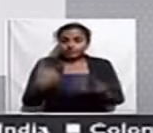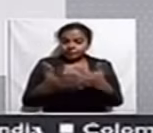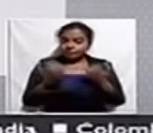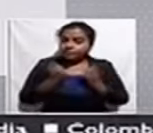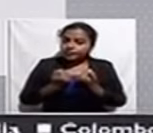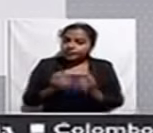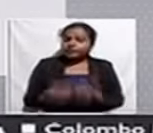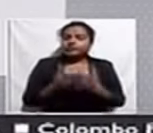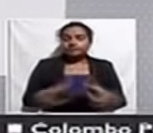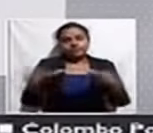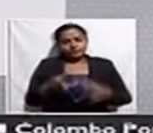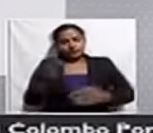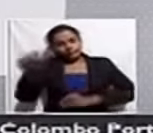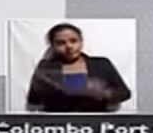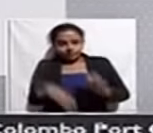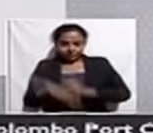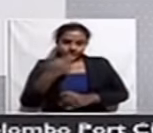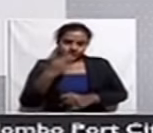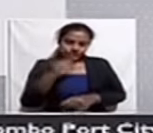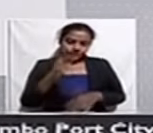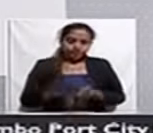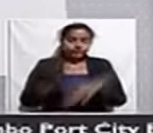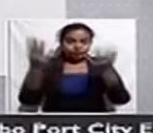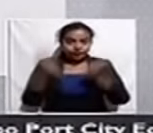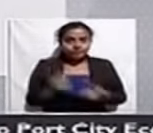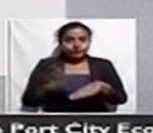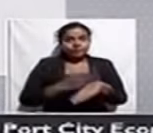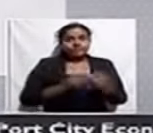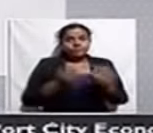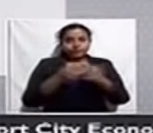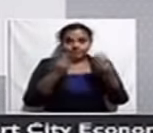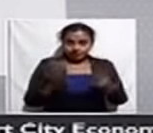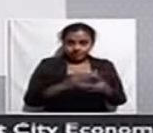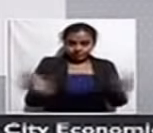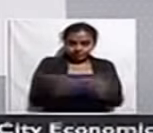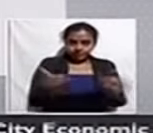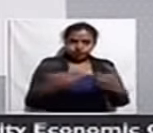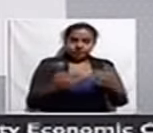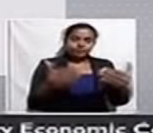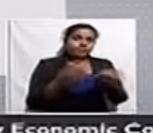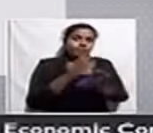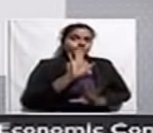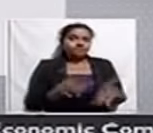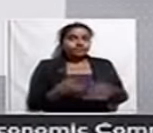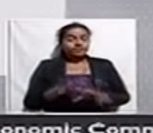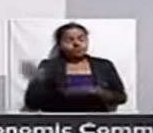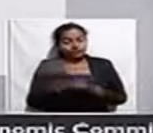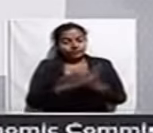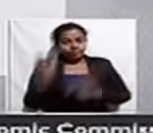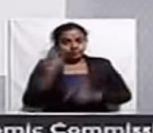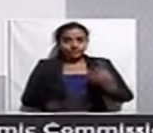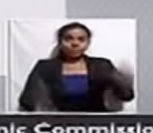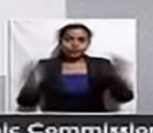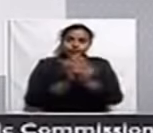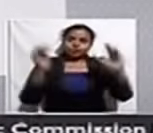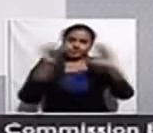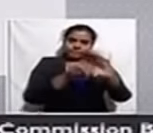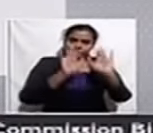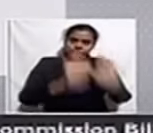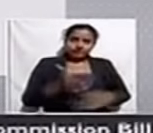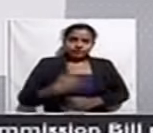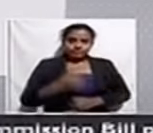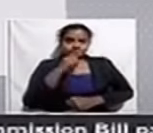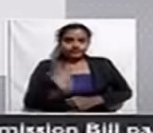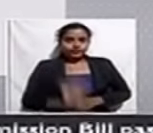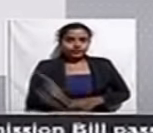deemed essential to keep an office open for a few hours a day and function with a skeleton staff on a roster basis. Any organization or enterprise